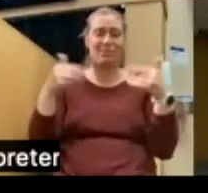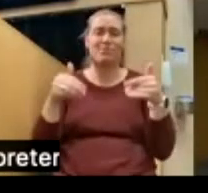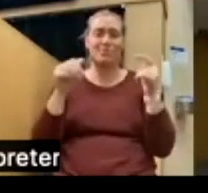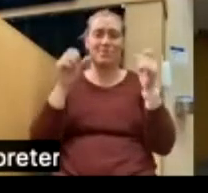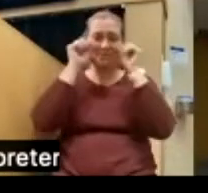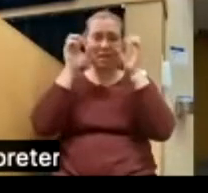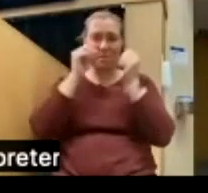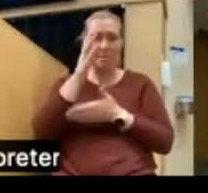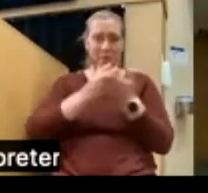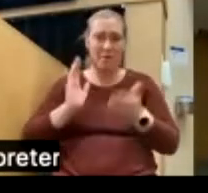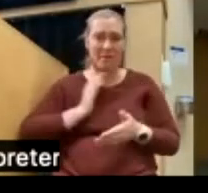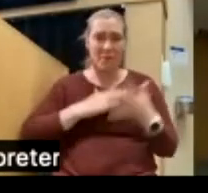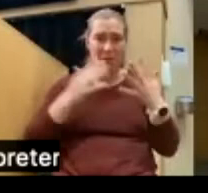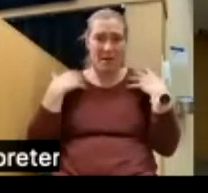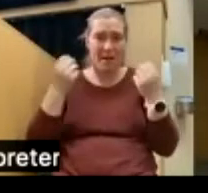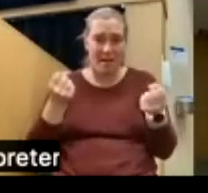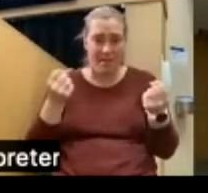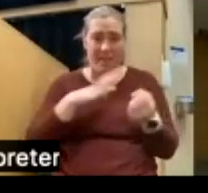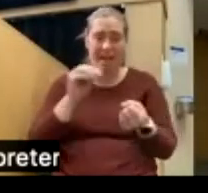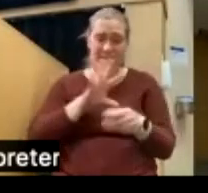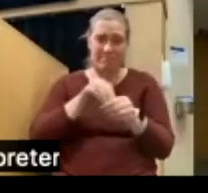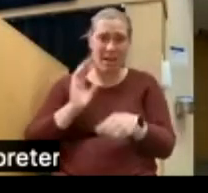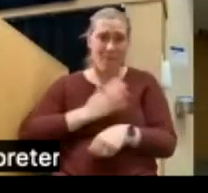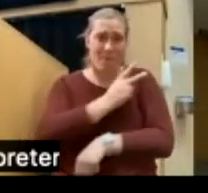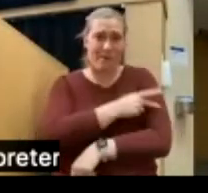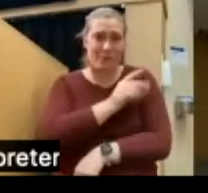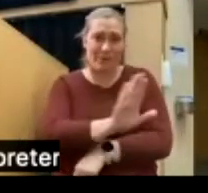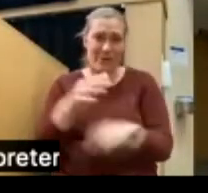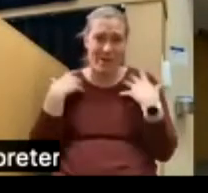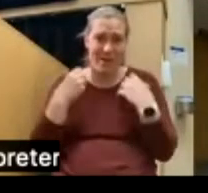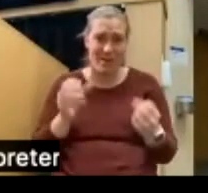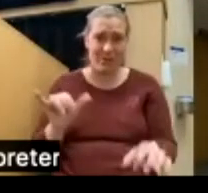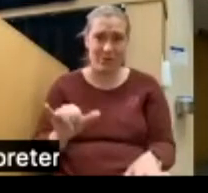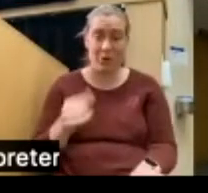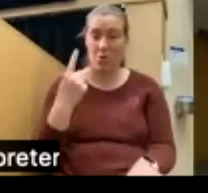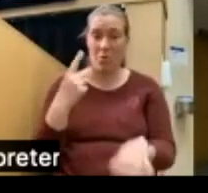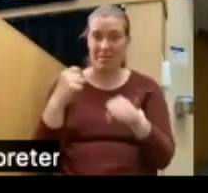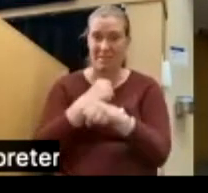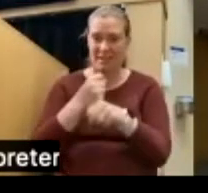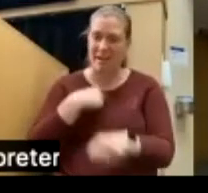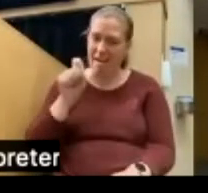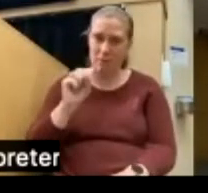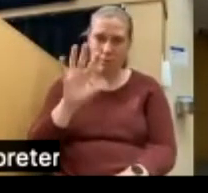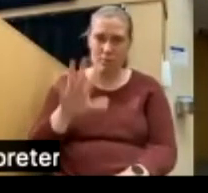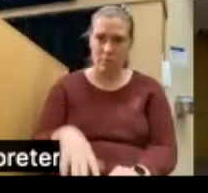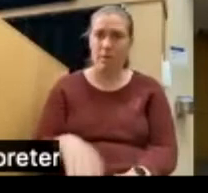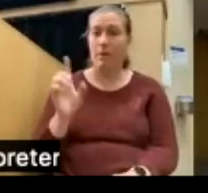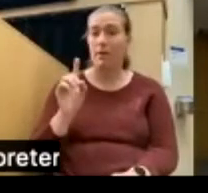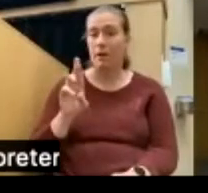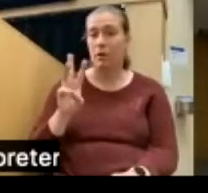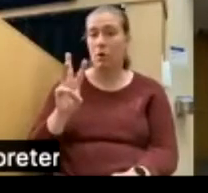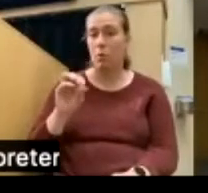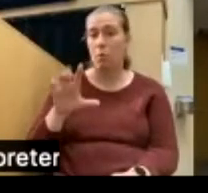our health and our patients' health. And there is a statistic that I have to share with you that Dr. Wolf from